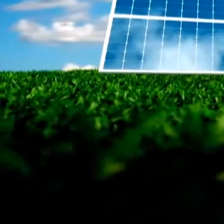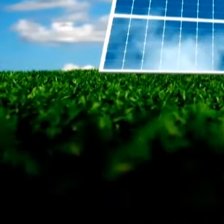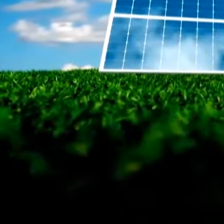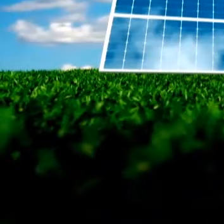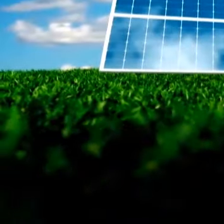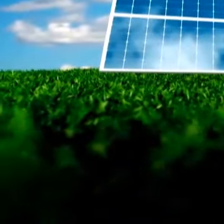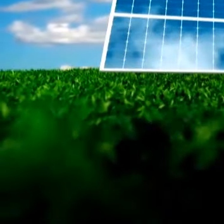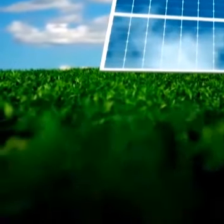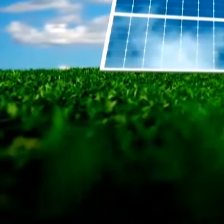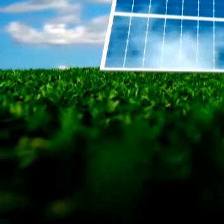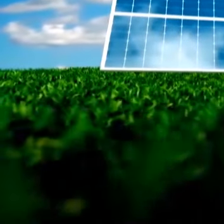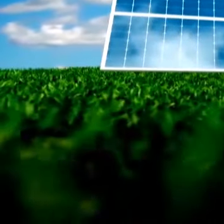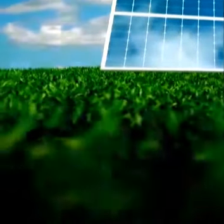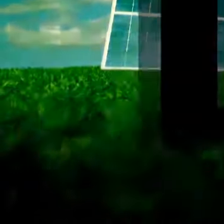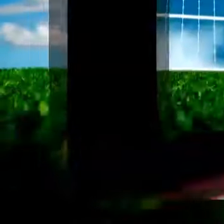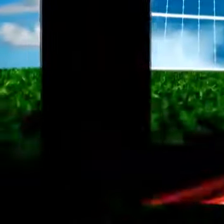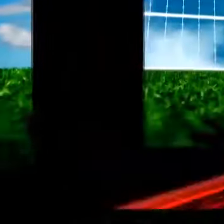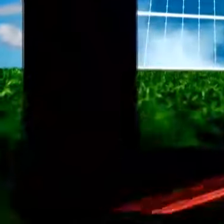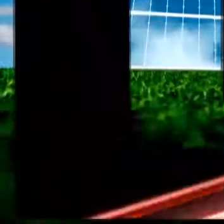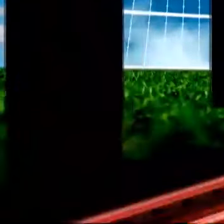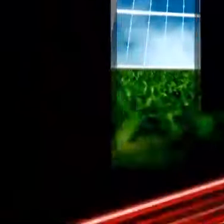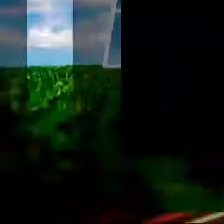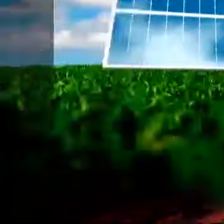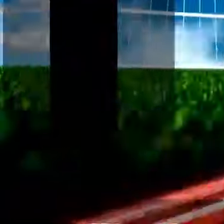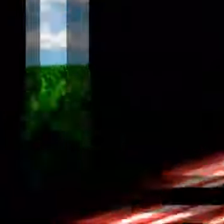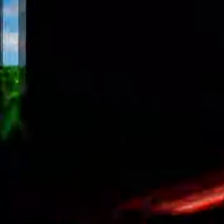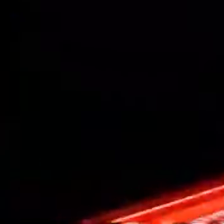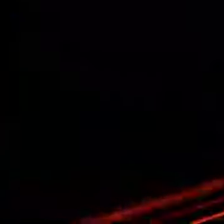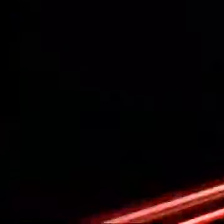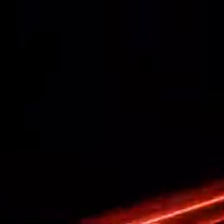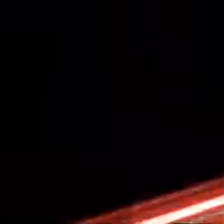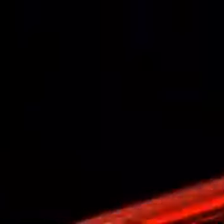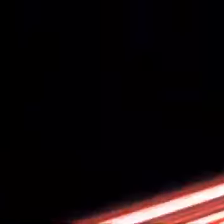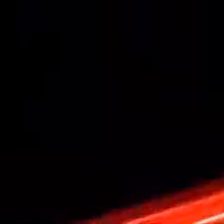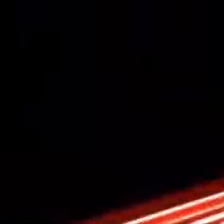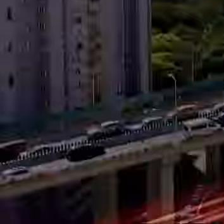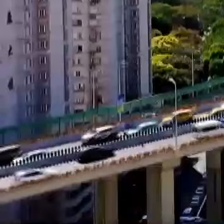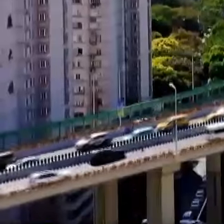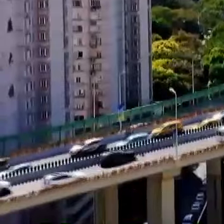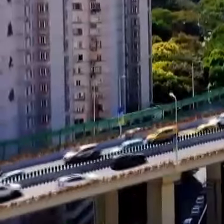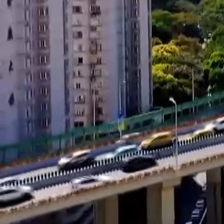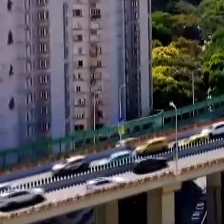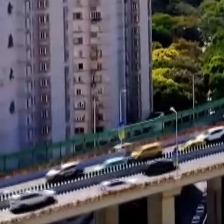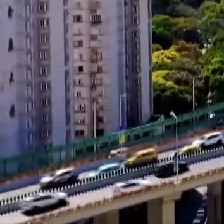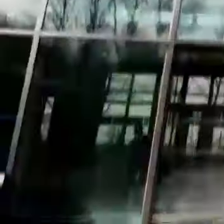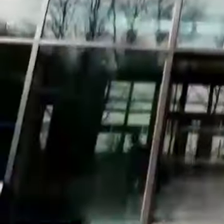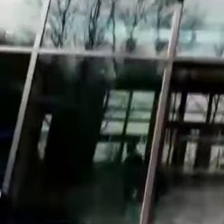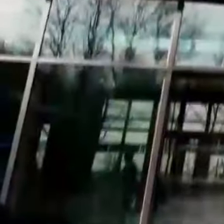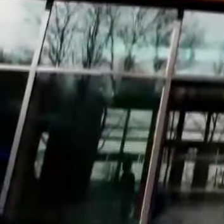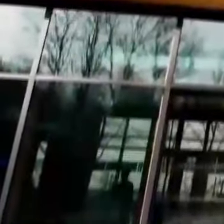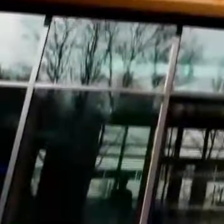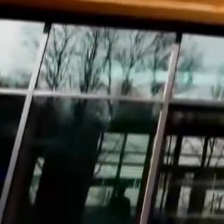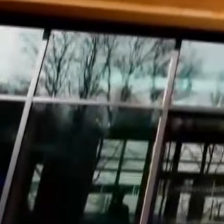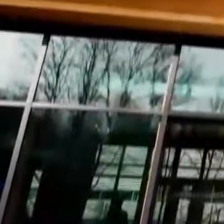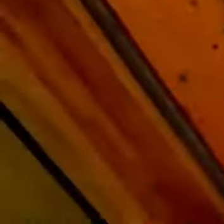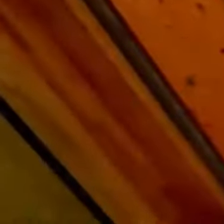technical and commercial development of this key technology, hydrogen. France and Europe must ensure their sovereignty by